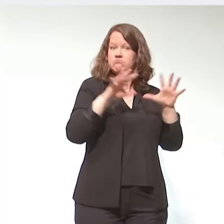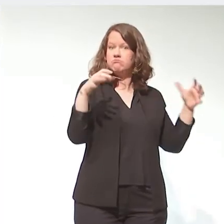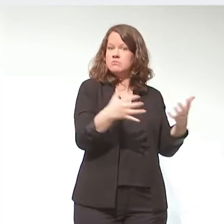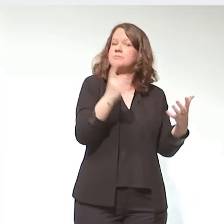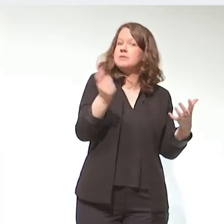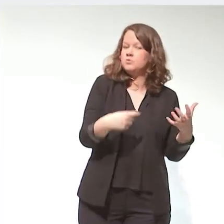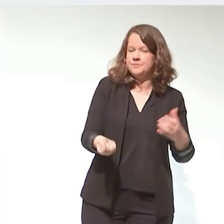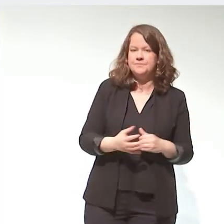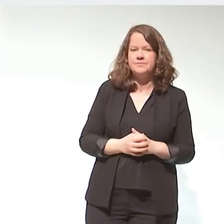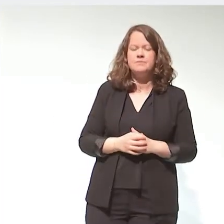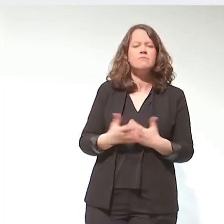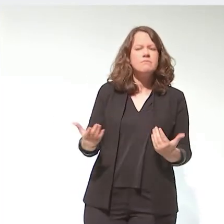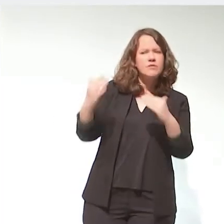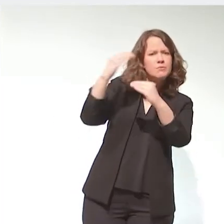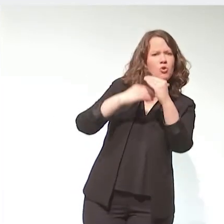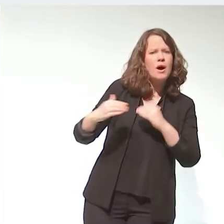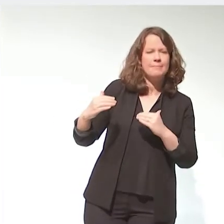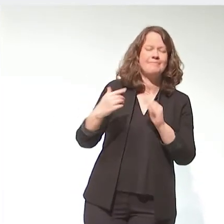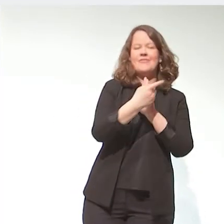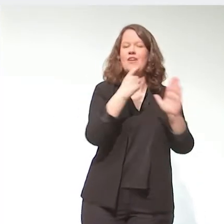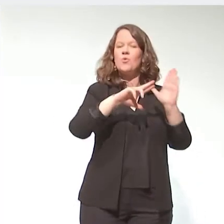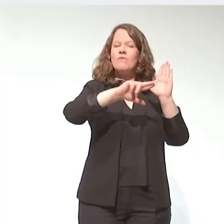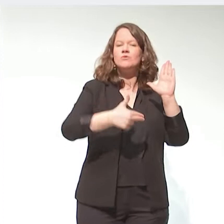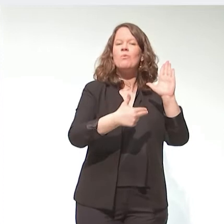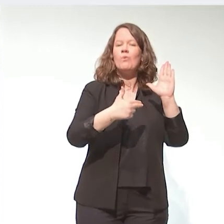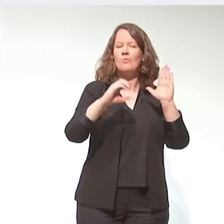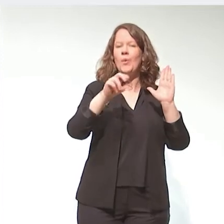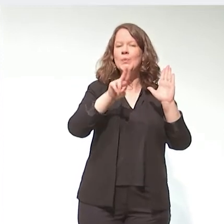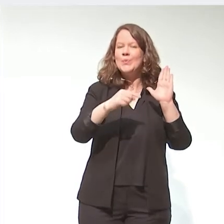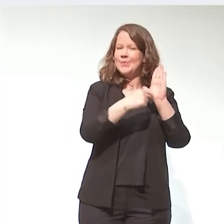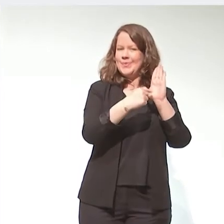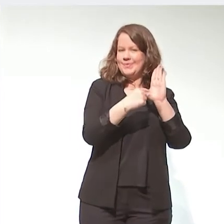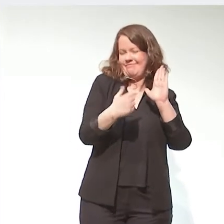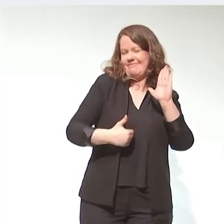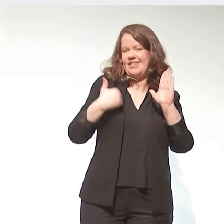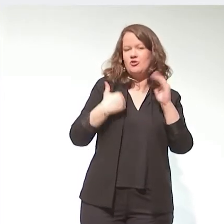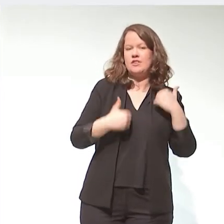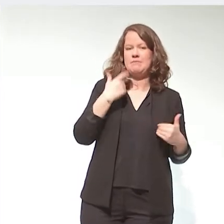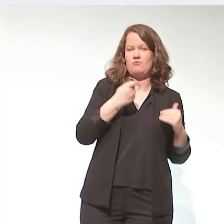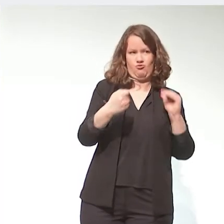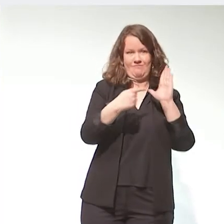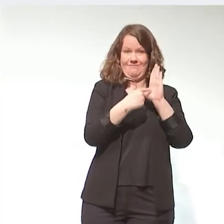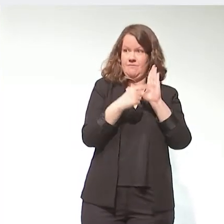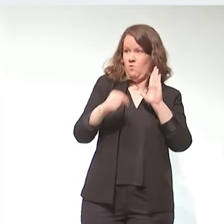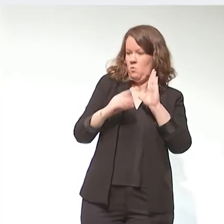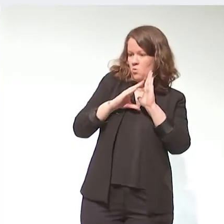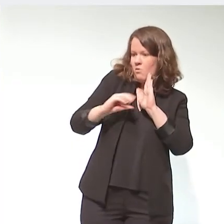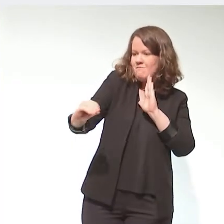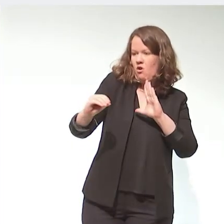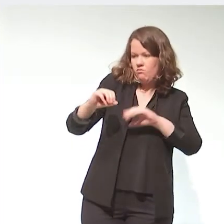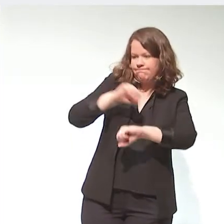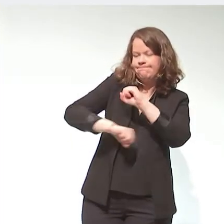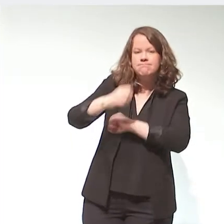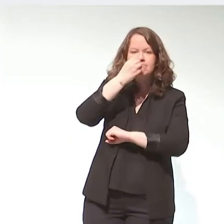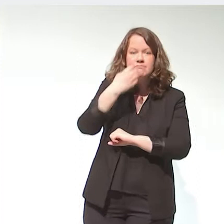And in order to make sure that the convention is properly